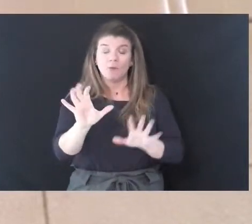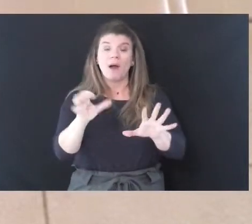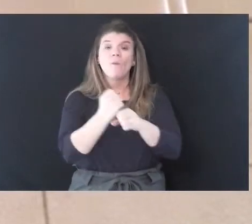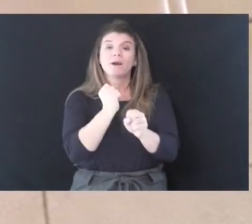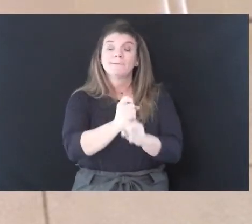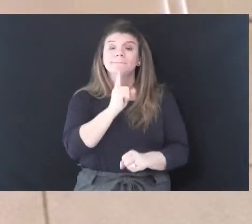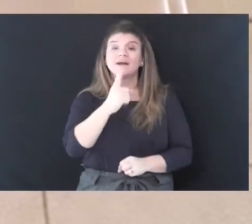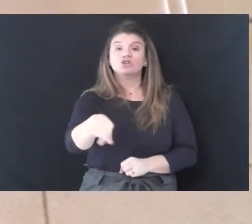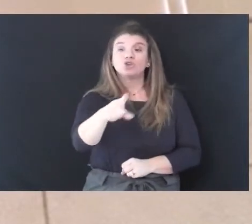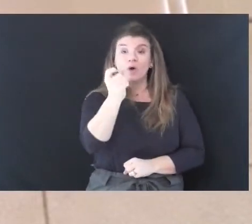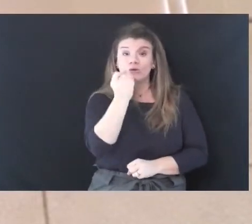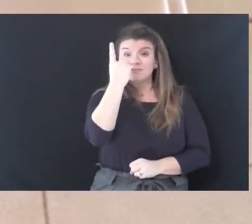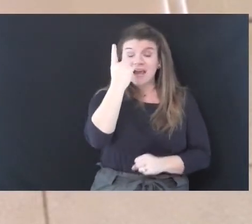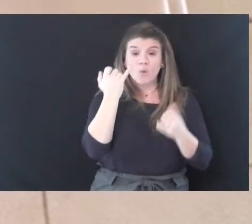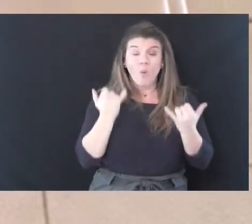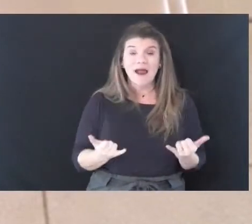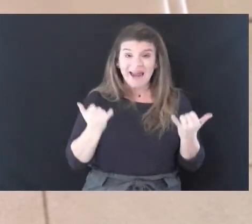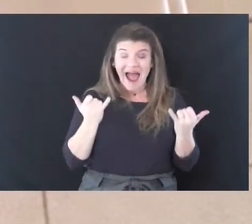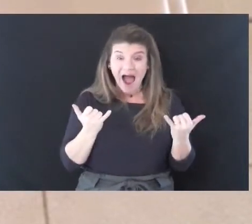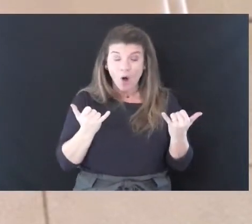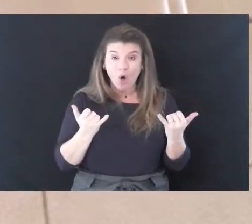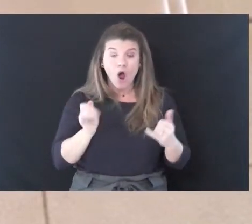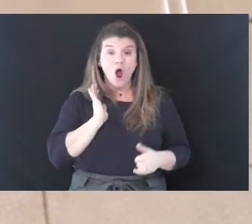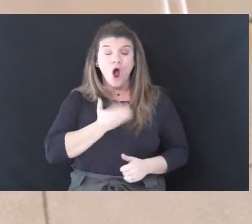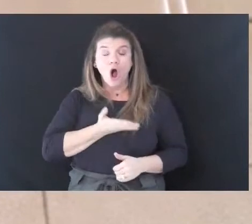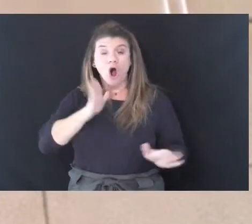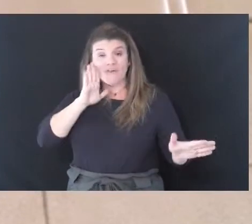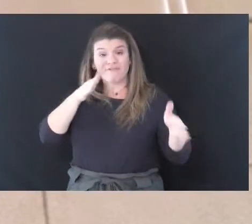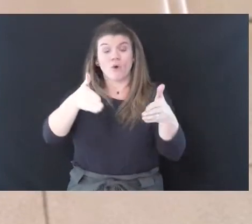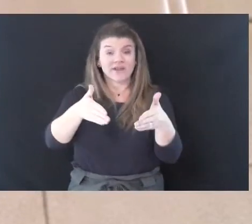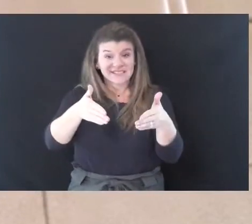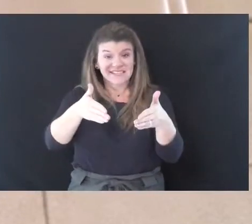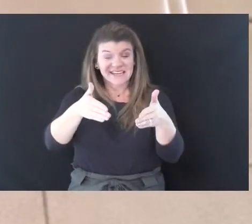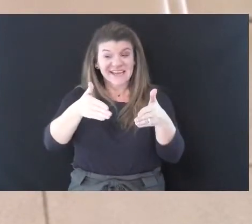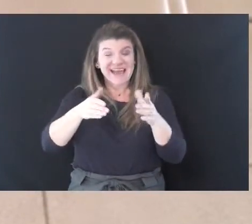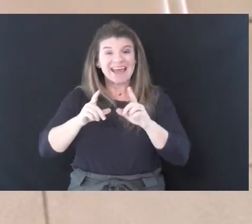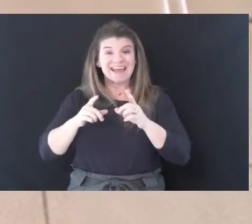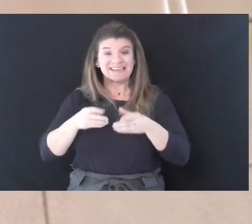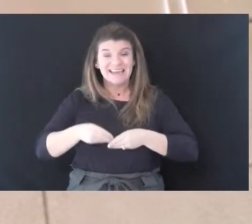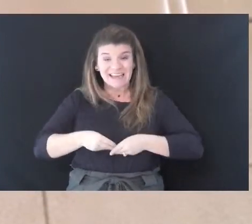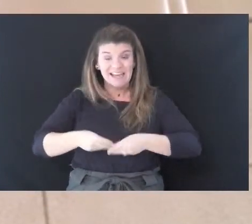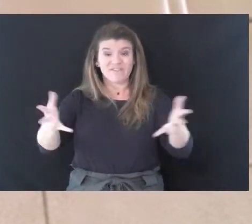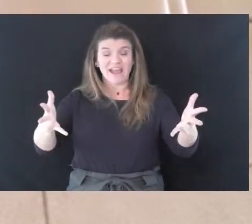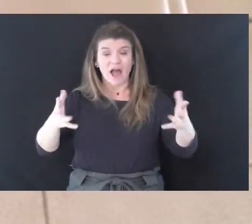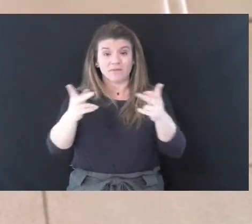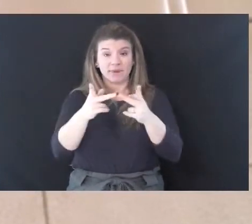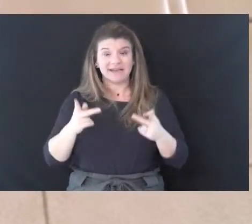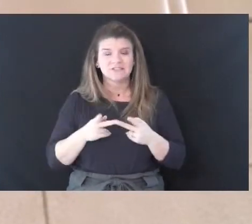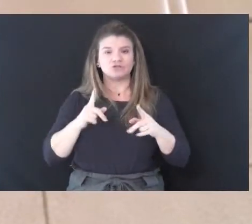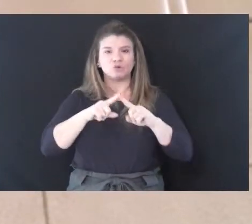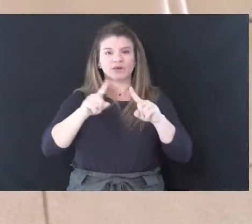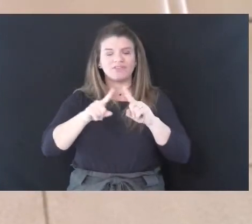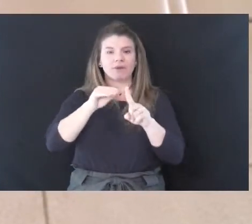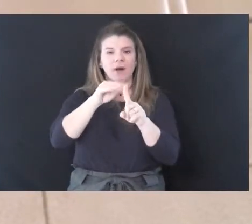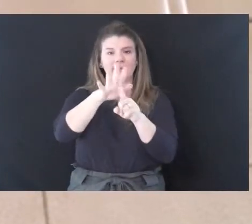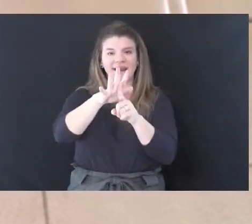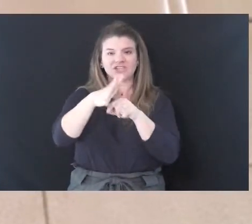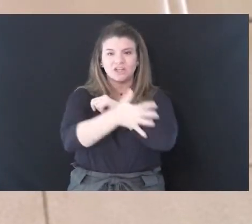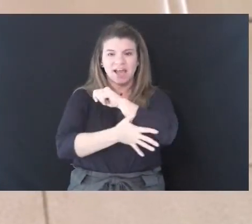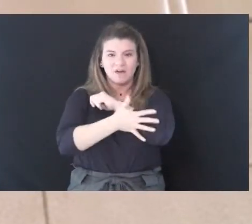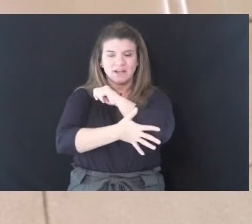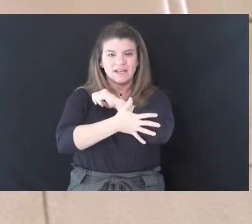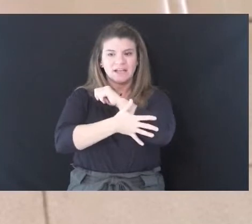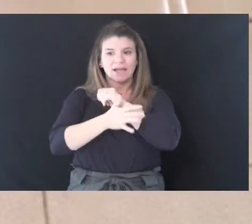we understand too that right now we are focused on getting doses to populations in our counties based